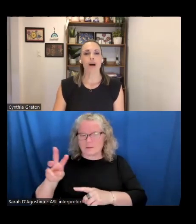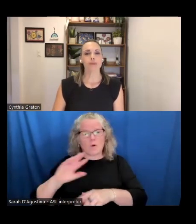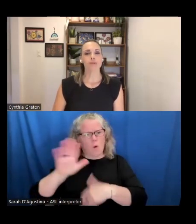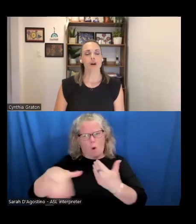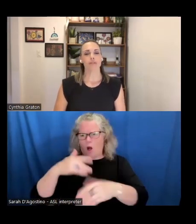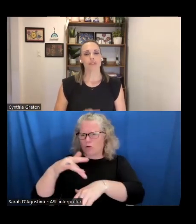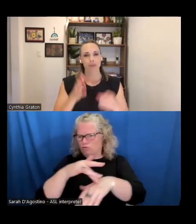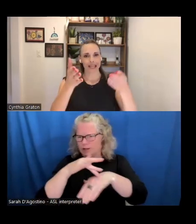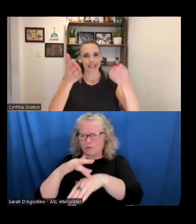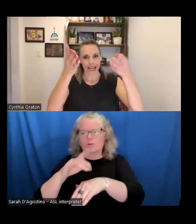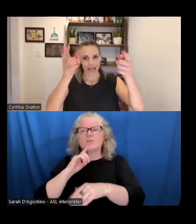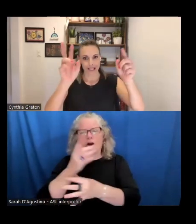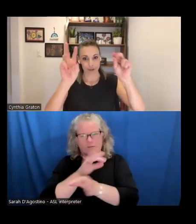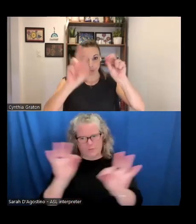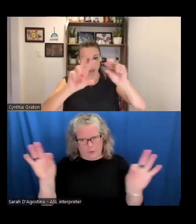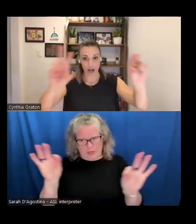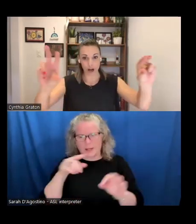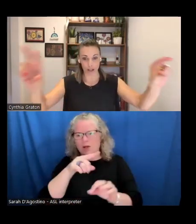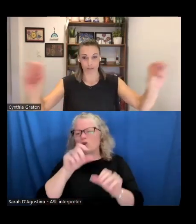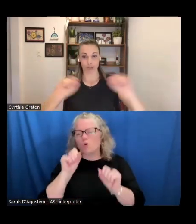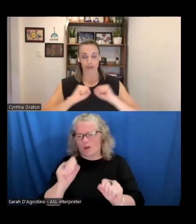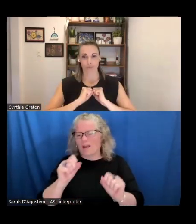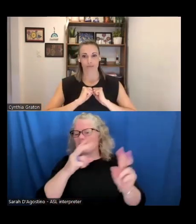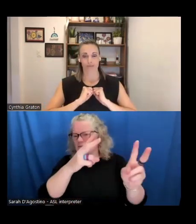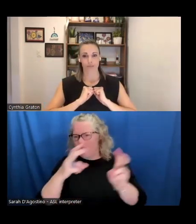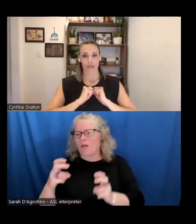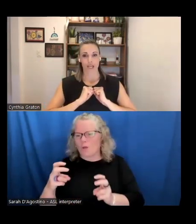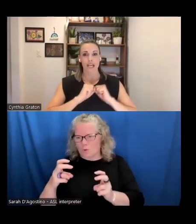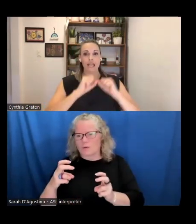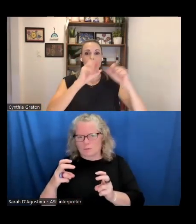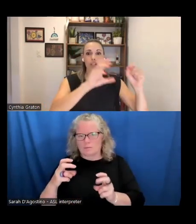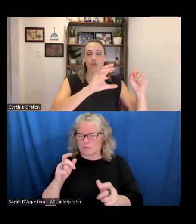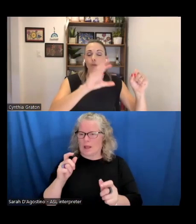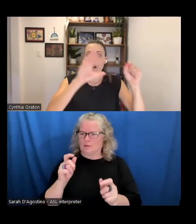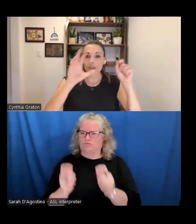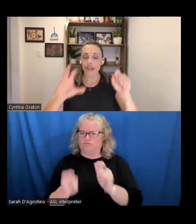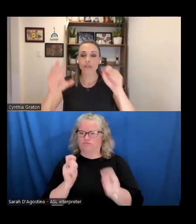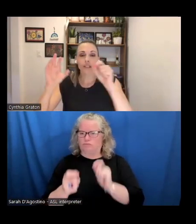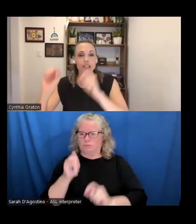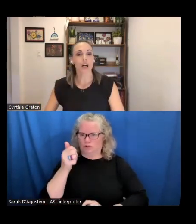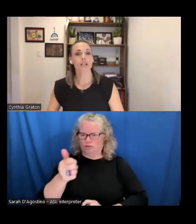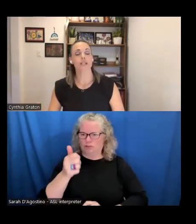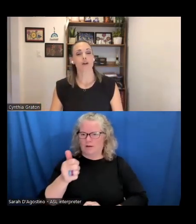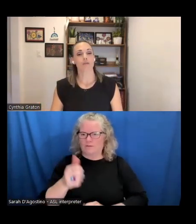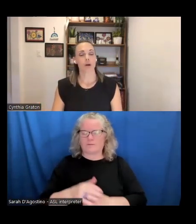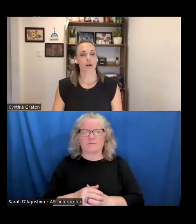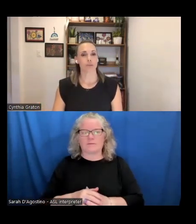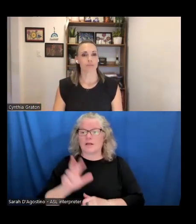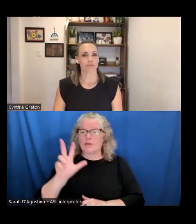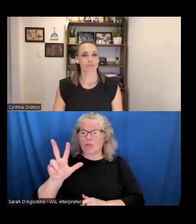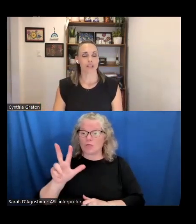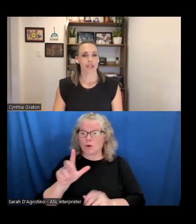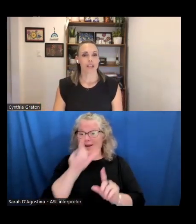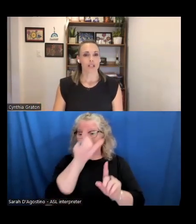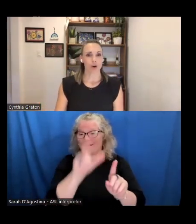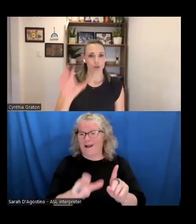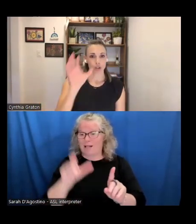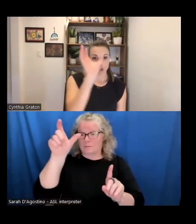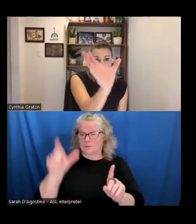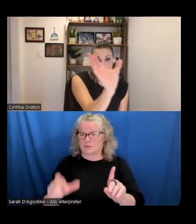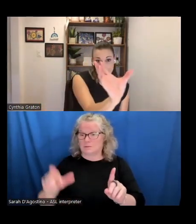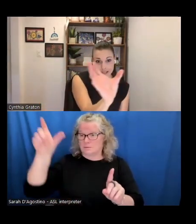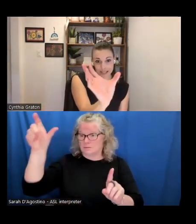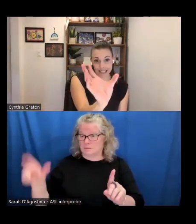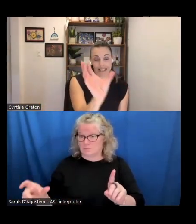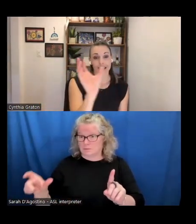The problem-solving plan has 3 columns, each for a different unsolved problem. So